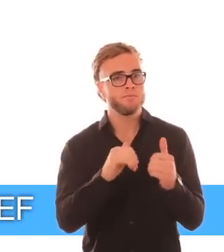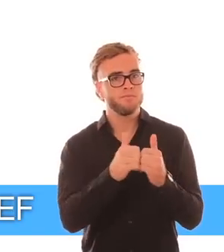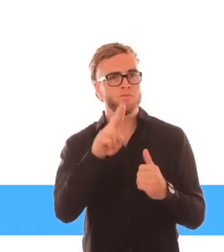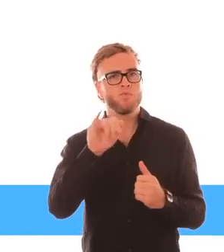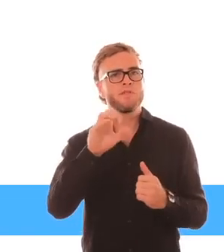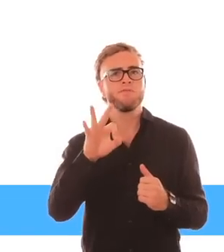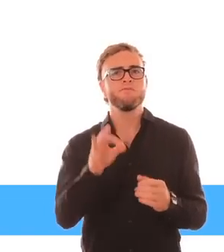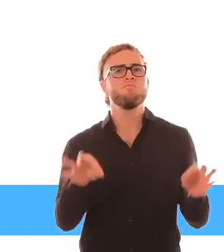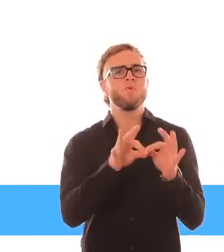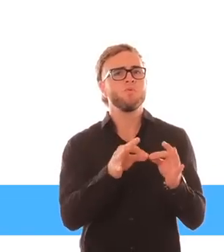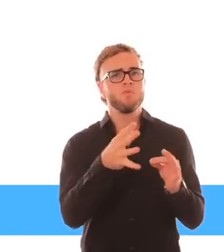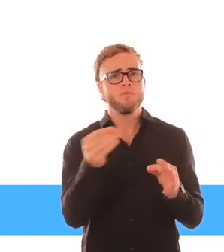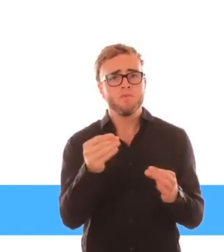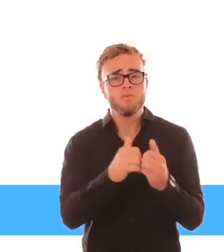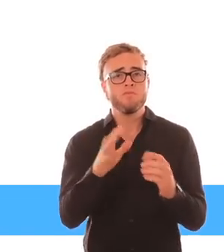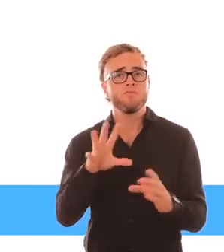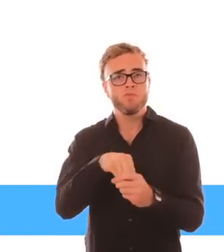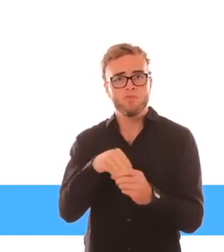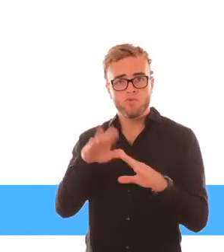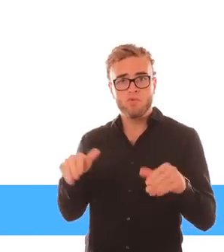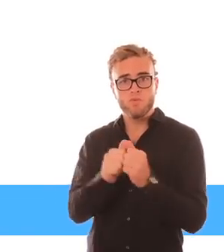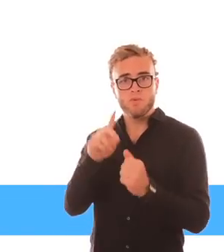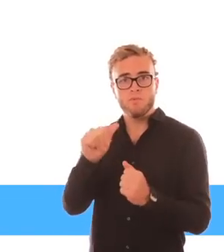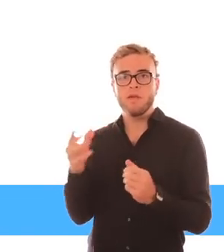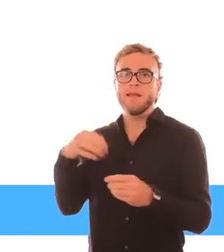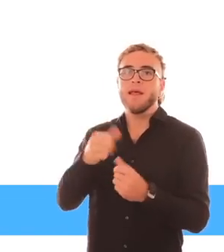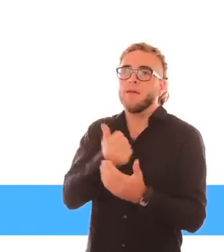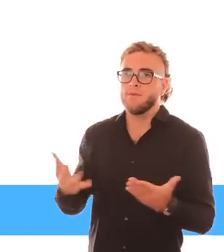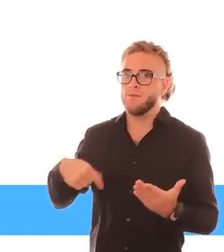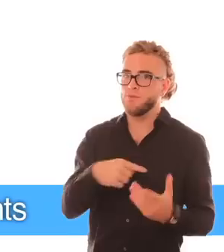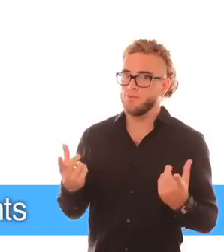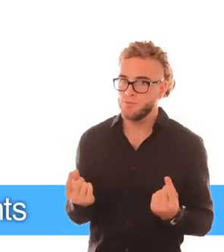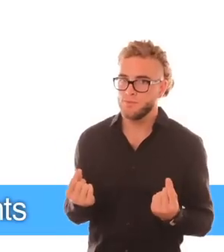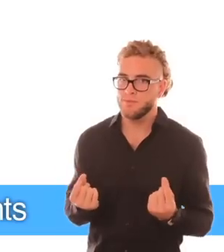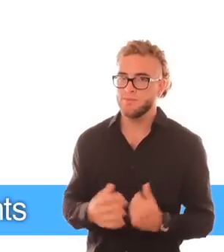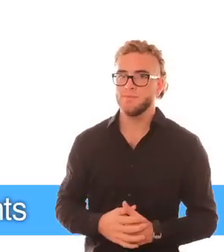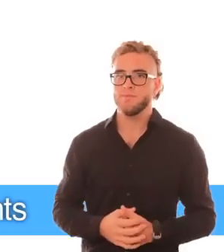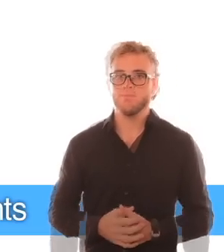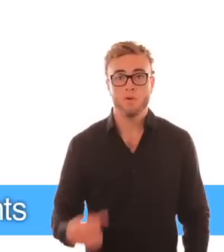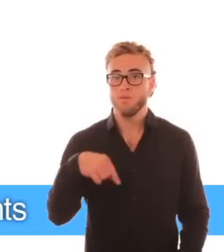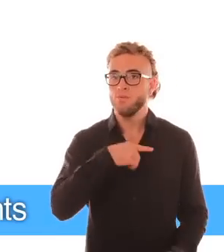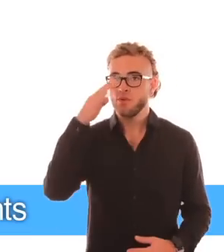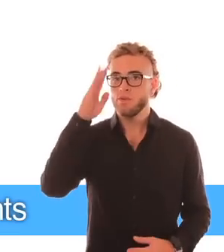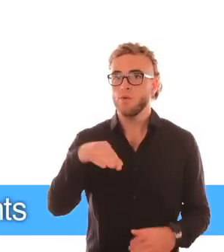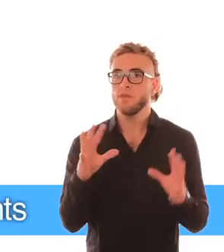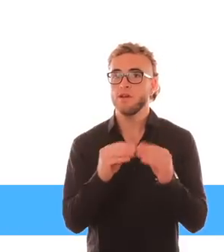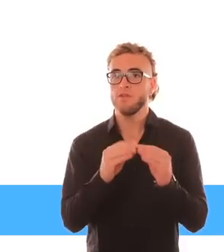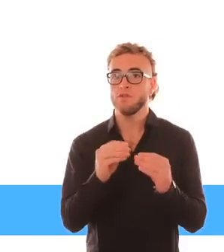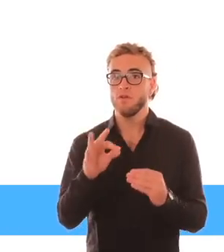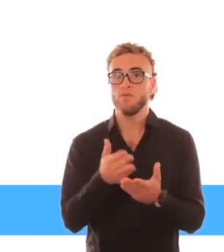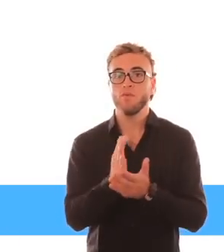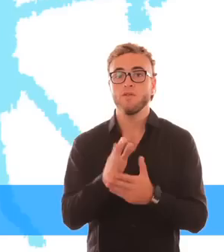for UNICEF and how we should include children with disabilities in everything we do. We know that the Convention on the Rights of the Child applies to